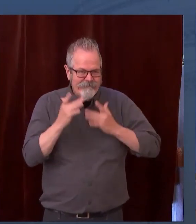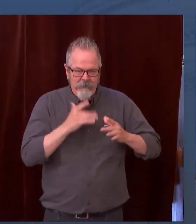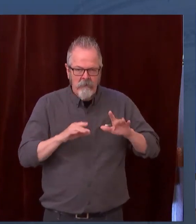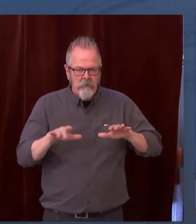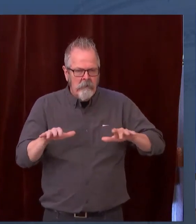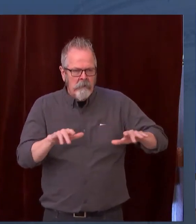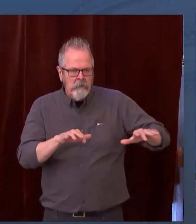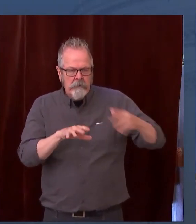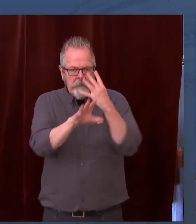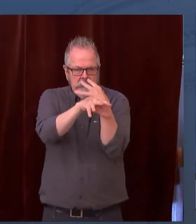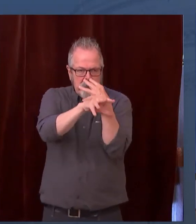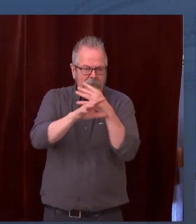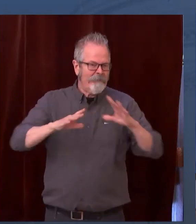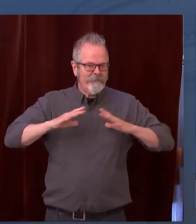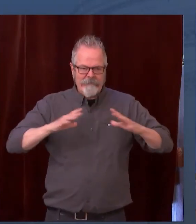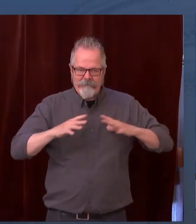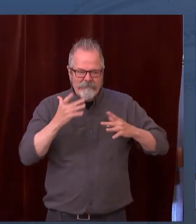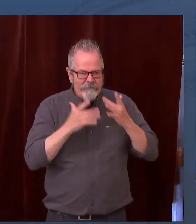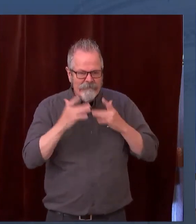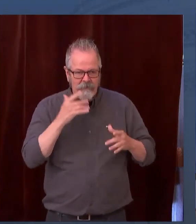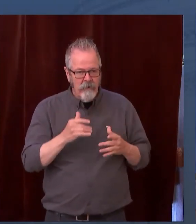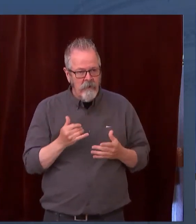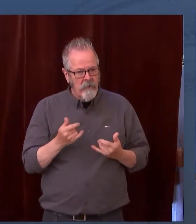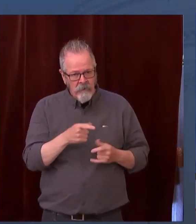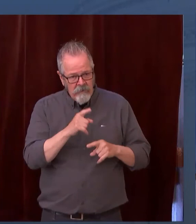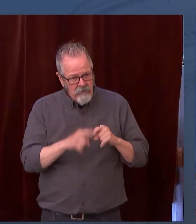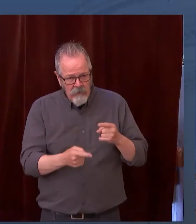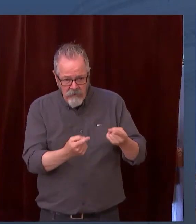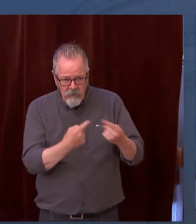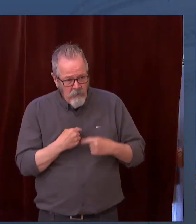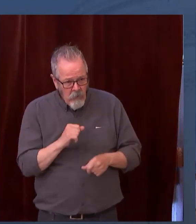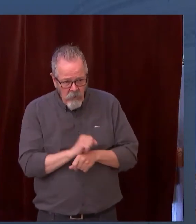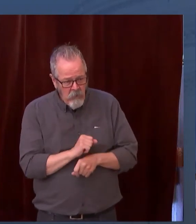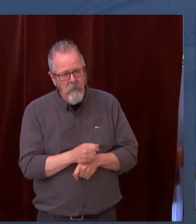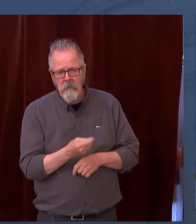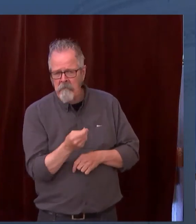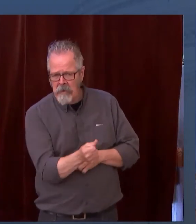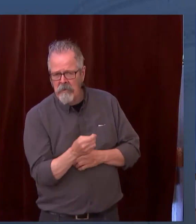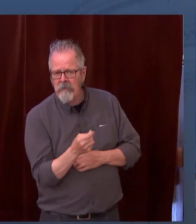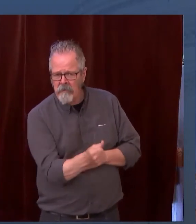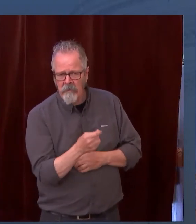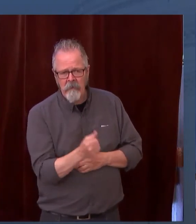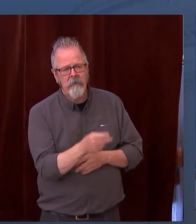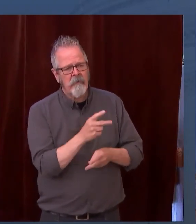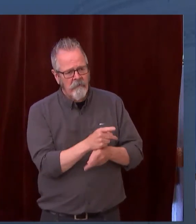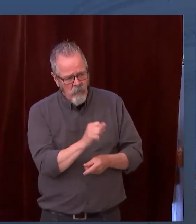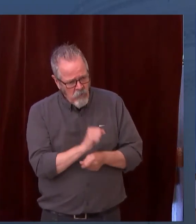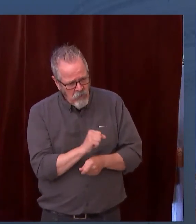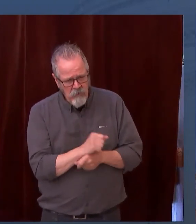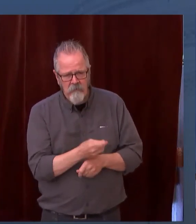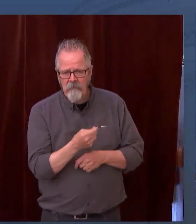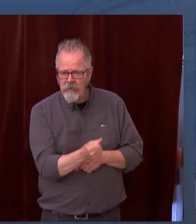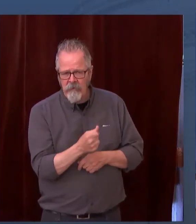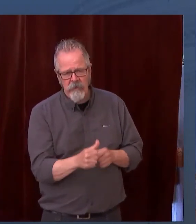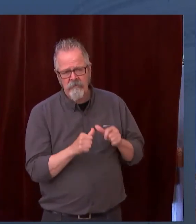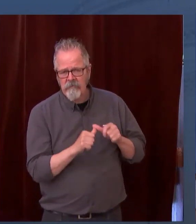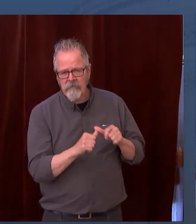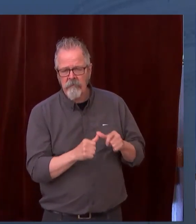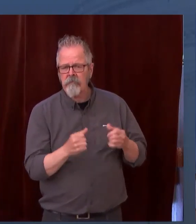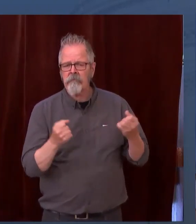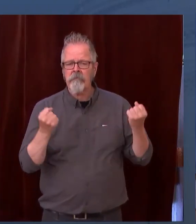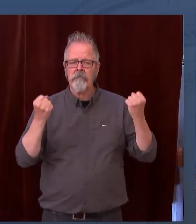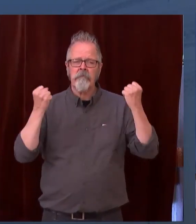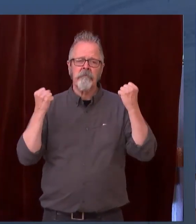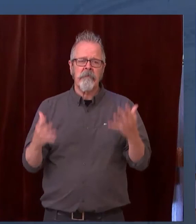know this is the best way to reopen so that all businesses can reopen. We mask up so we can open up, and